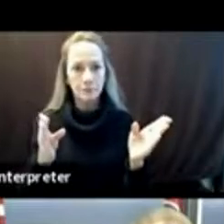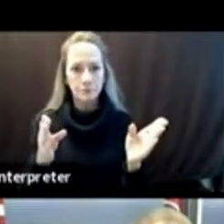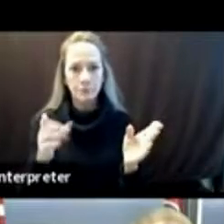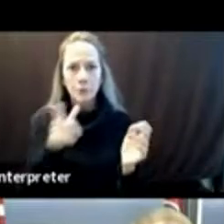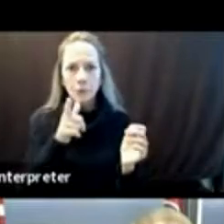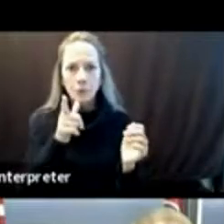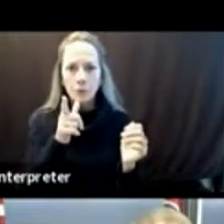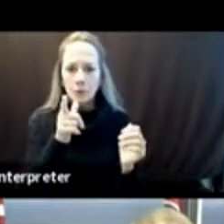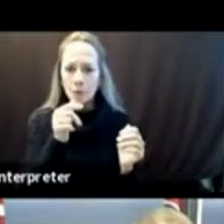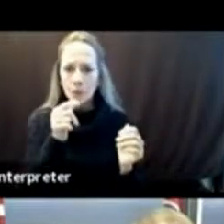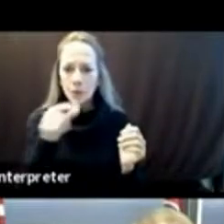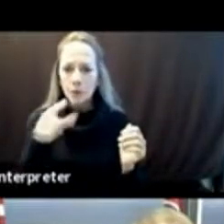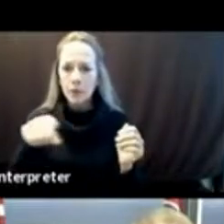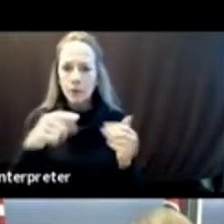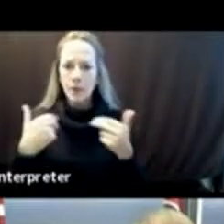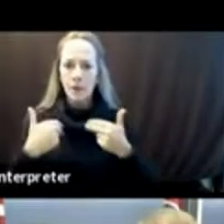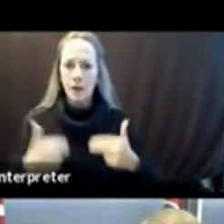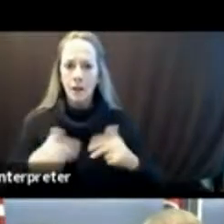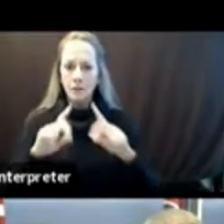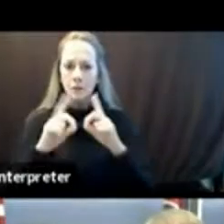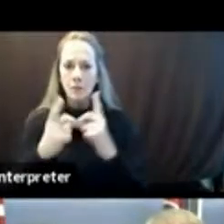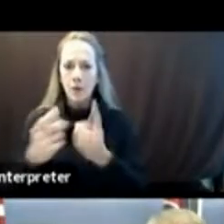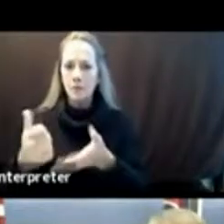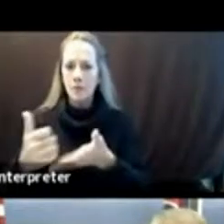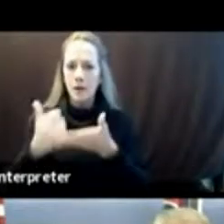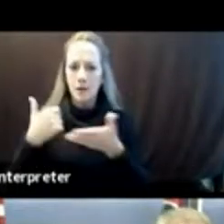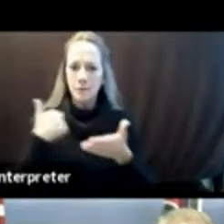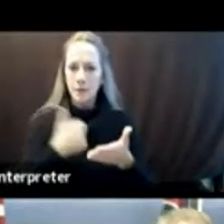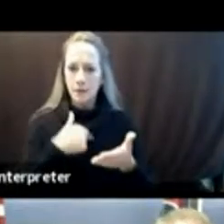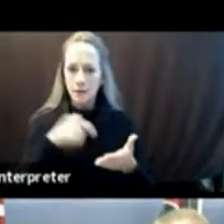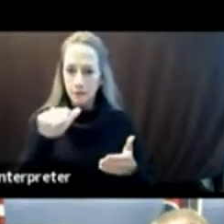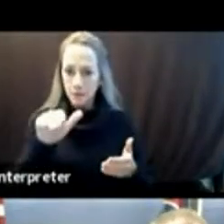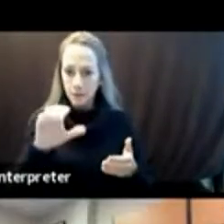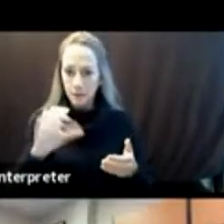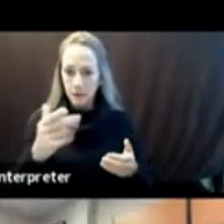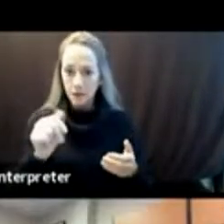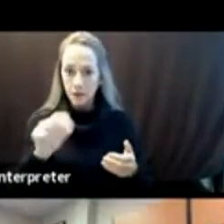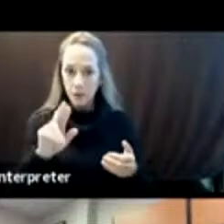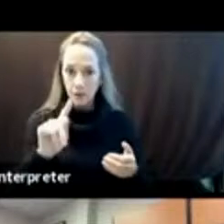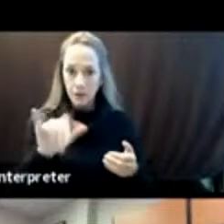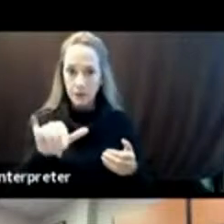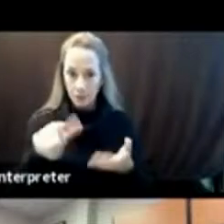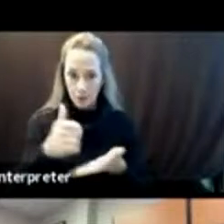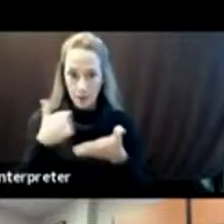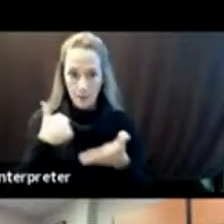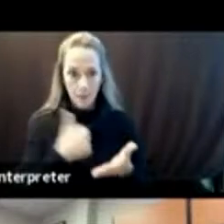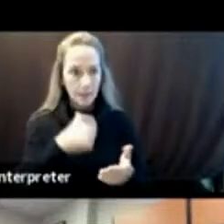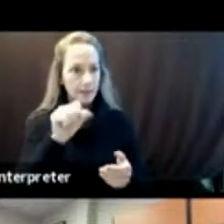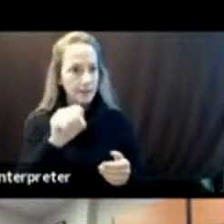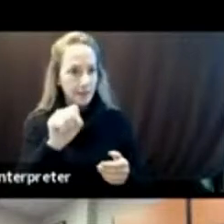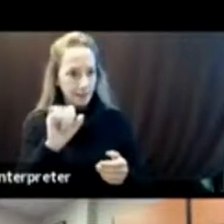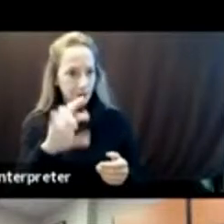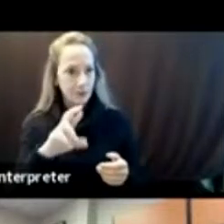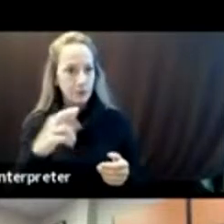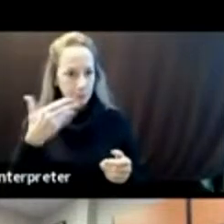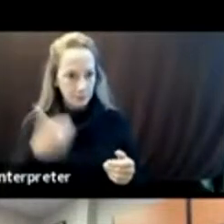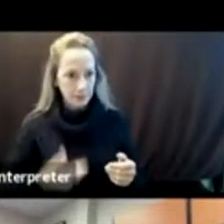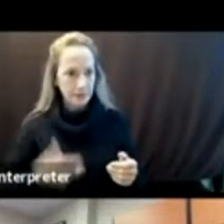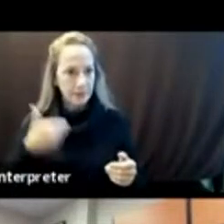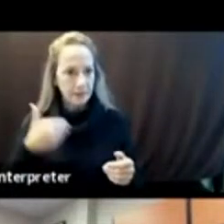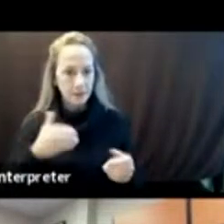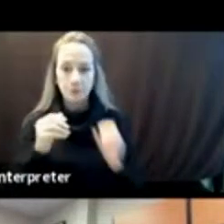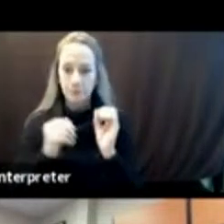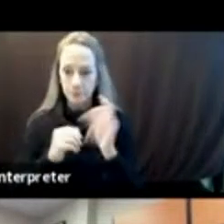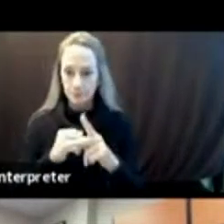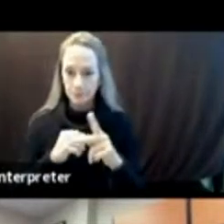who at the health department is helping us administer that? Charity, are you helping with that today? Yes, sir. That's me again.